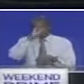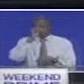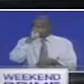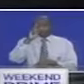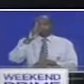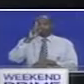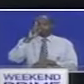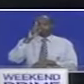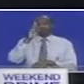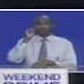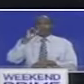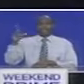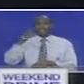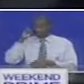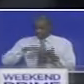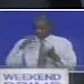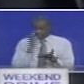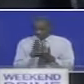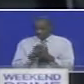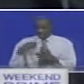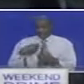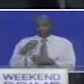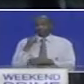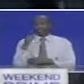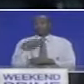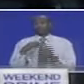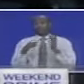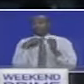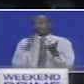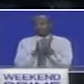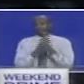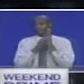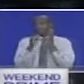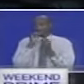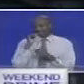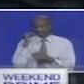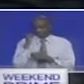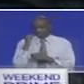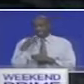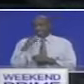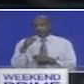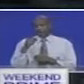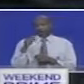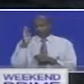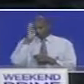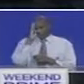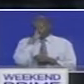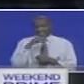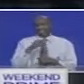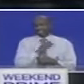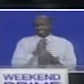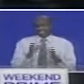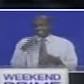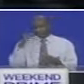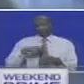to dismiss the incident as political attention-seeking game, the Bungoma senator is accusing the government of downplaying